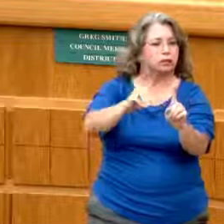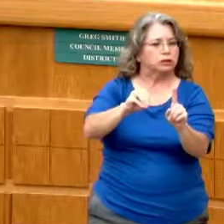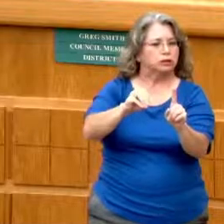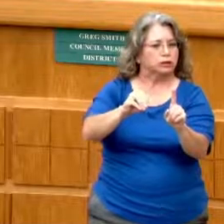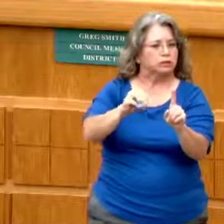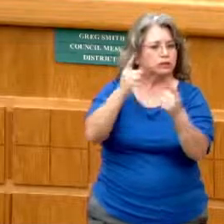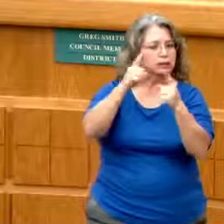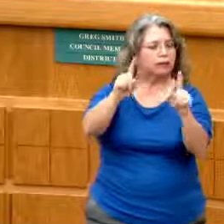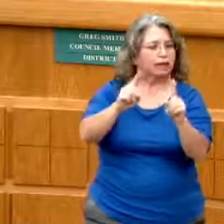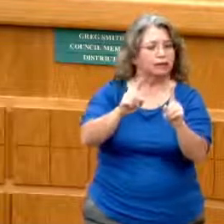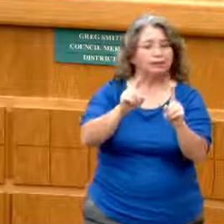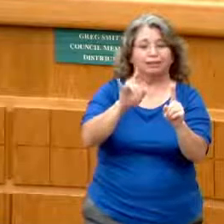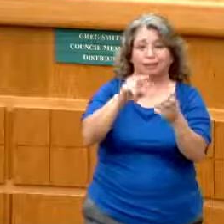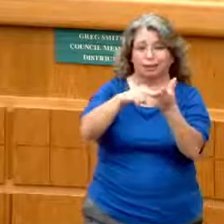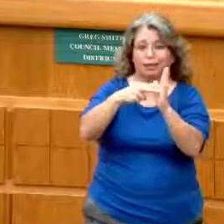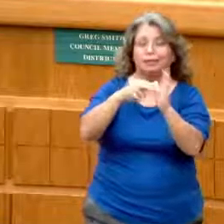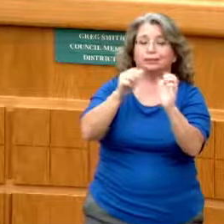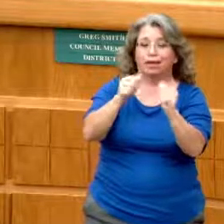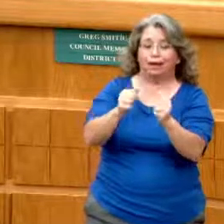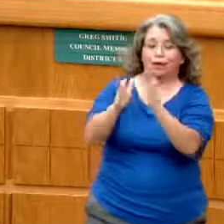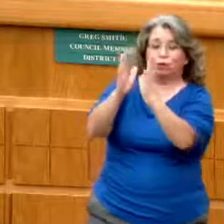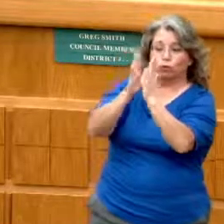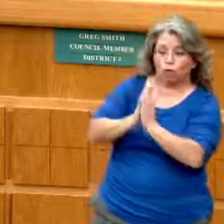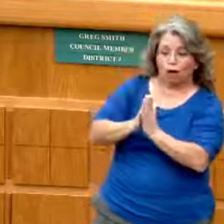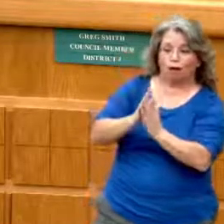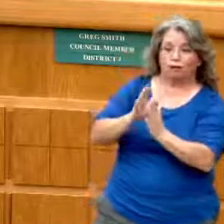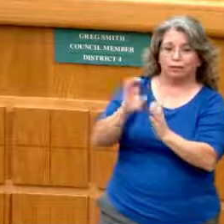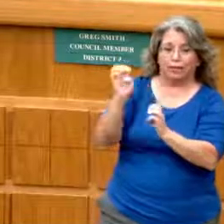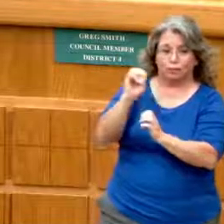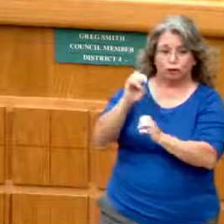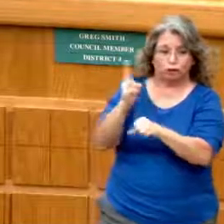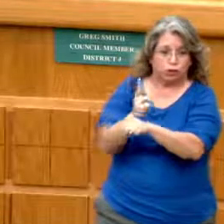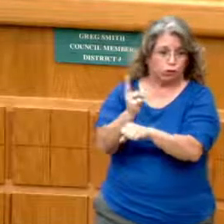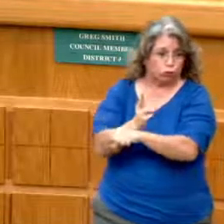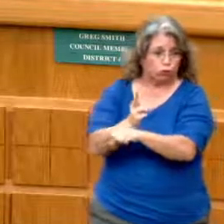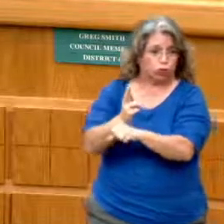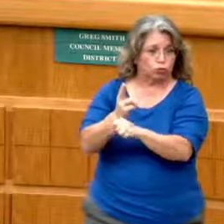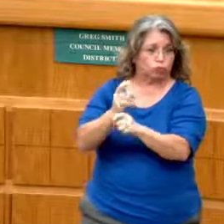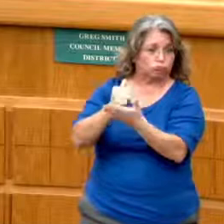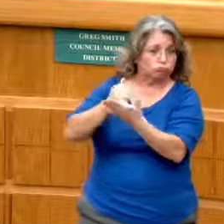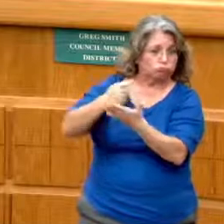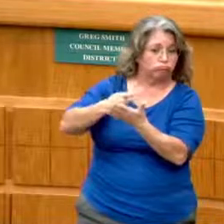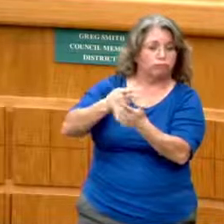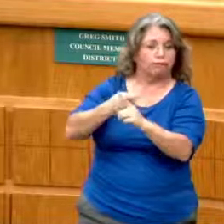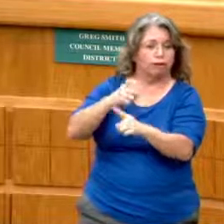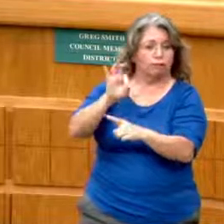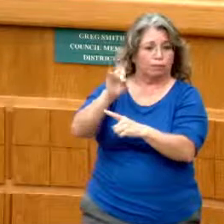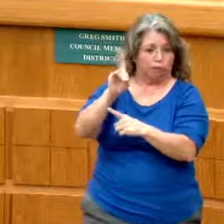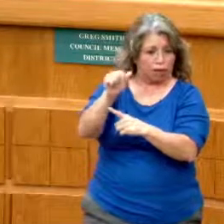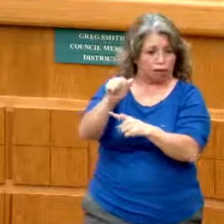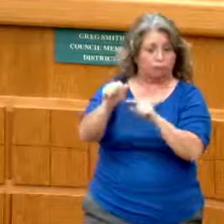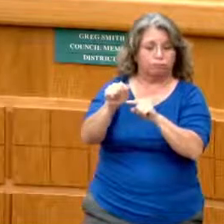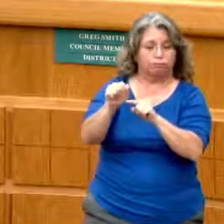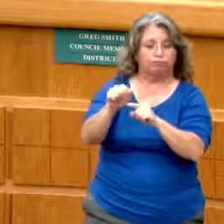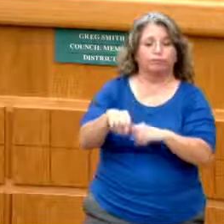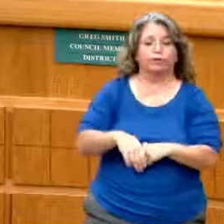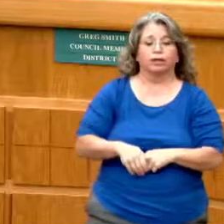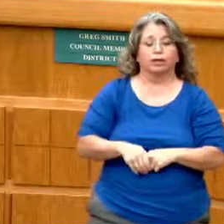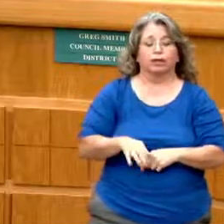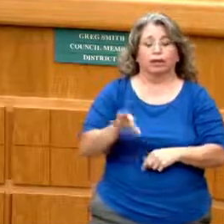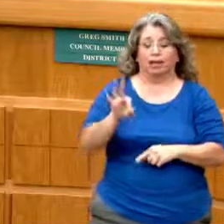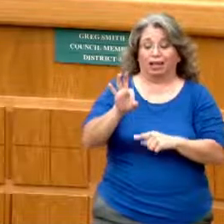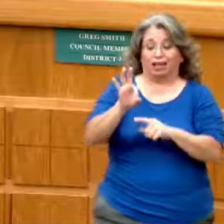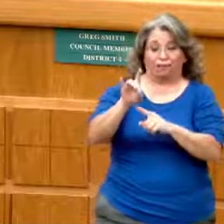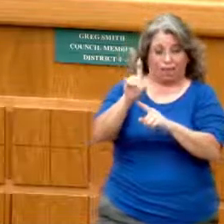use authorization. Once the FDA panel has reviewed, and if approved, then we would